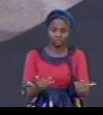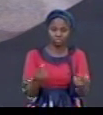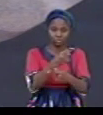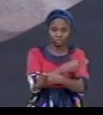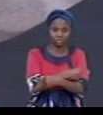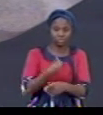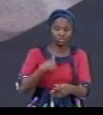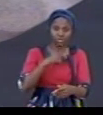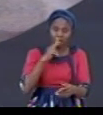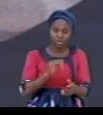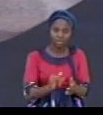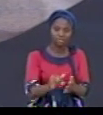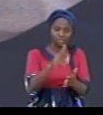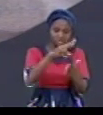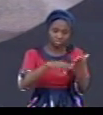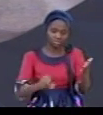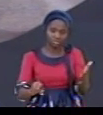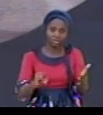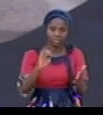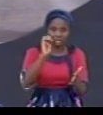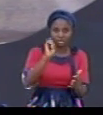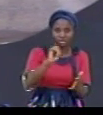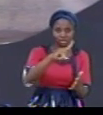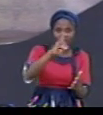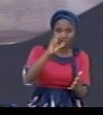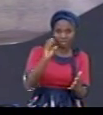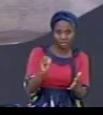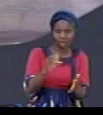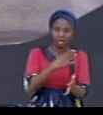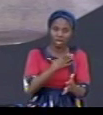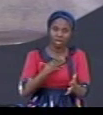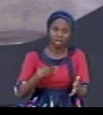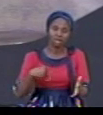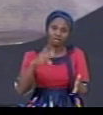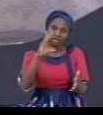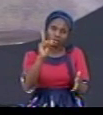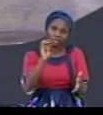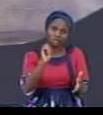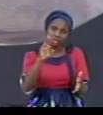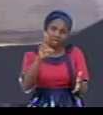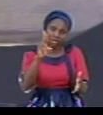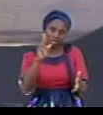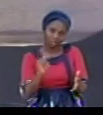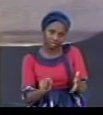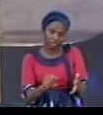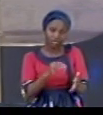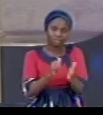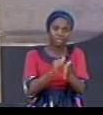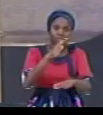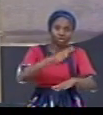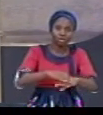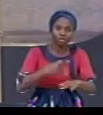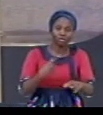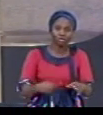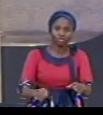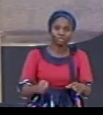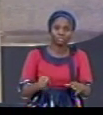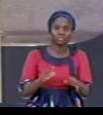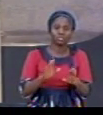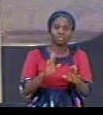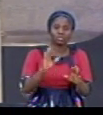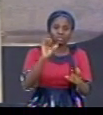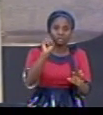and Deuteronomy that on the Sabbath day, on the seventh day, you